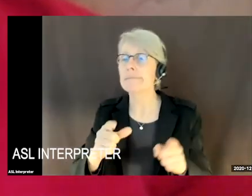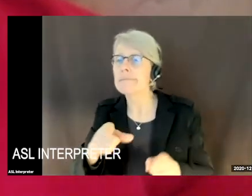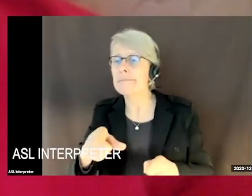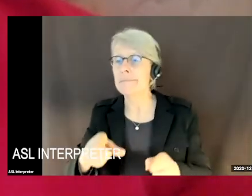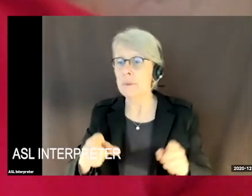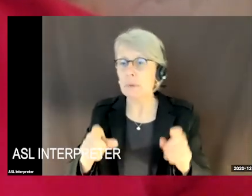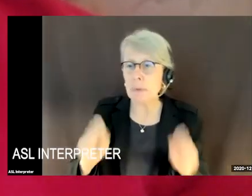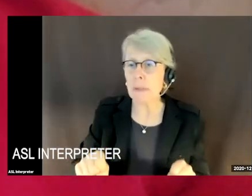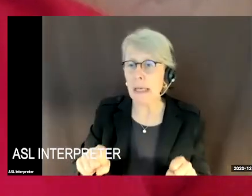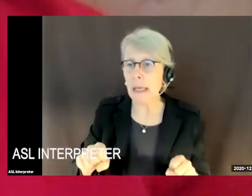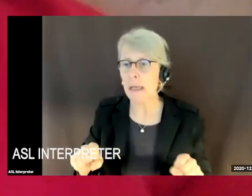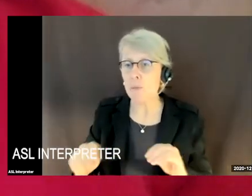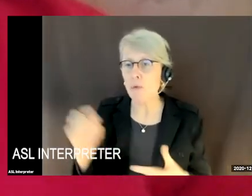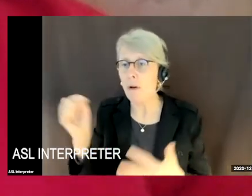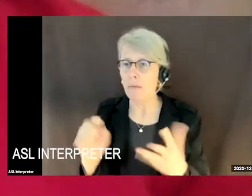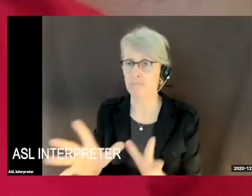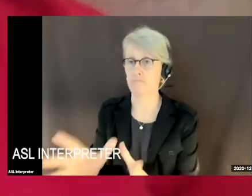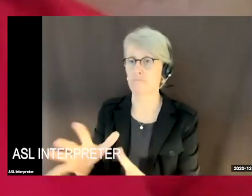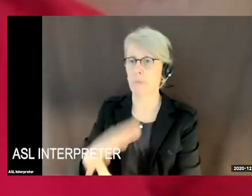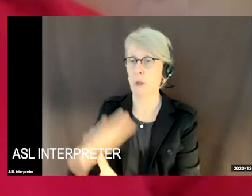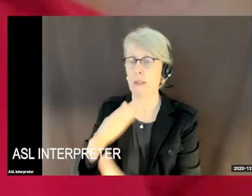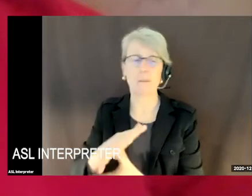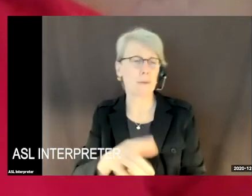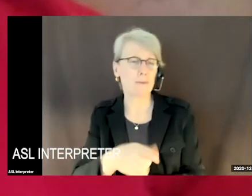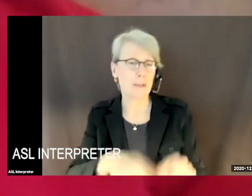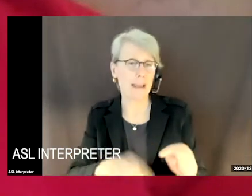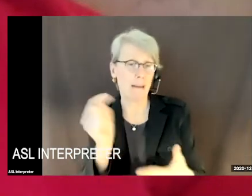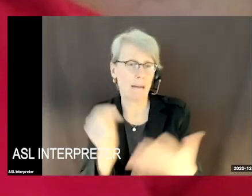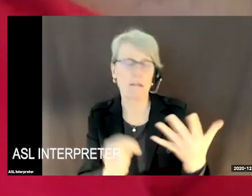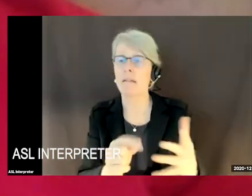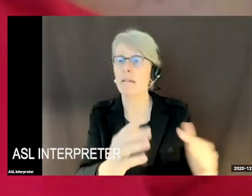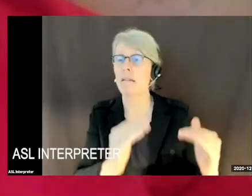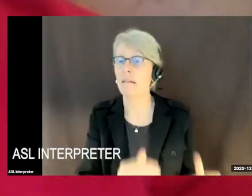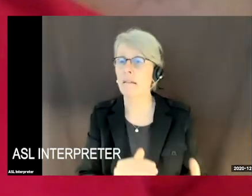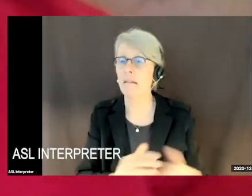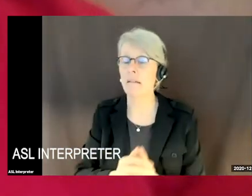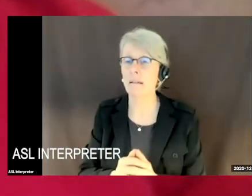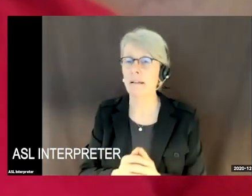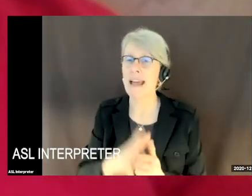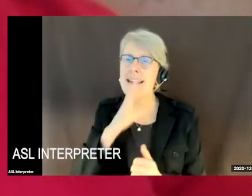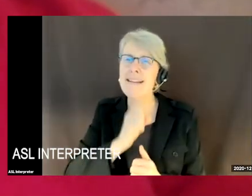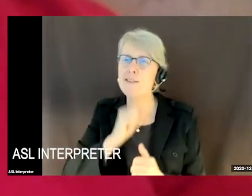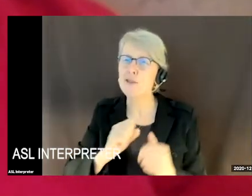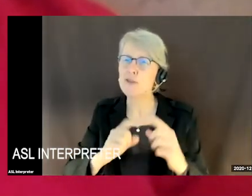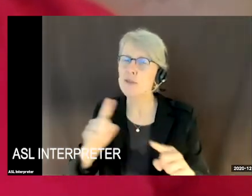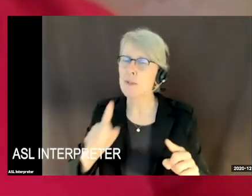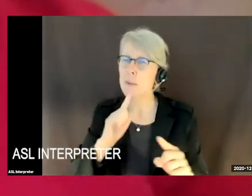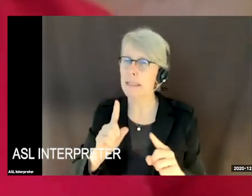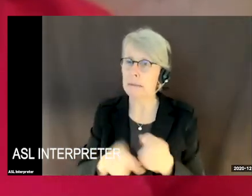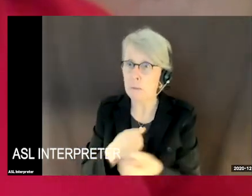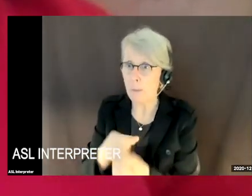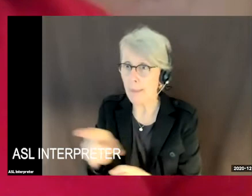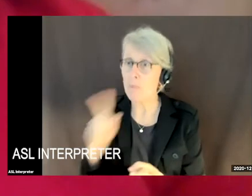willing to sacrifice disabled lives for the sake of the economy. And